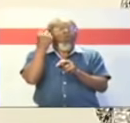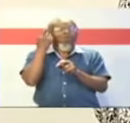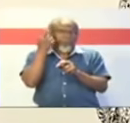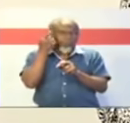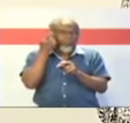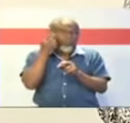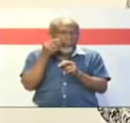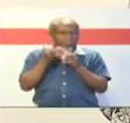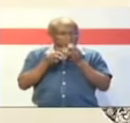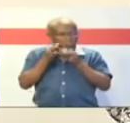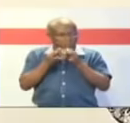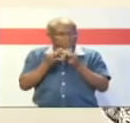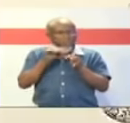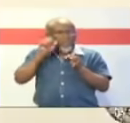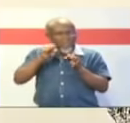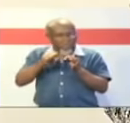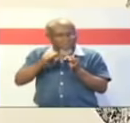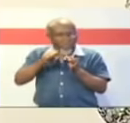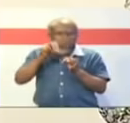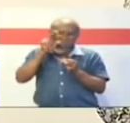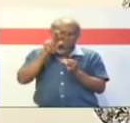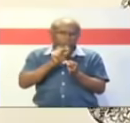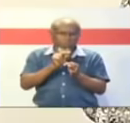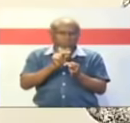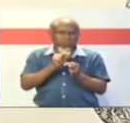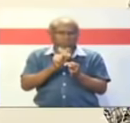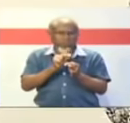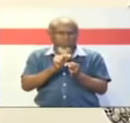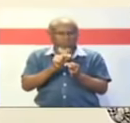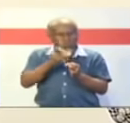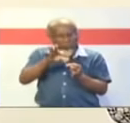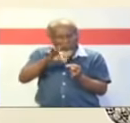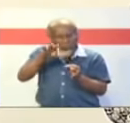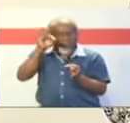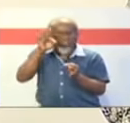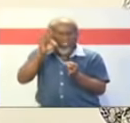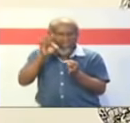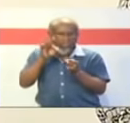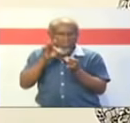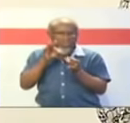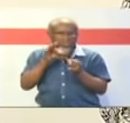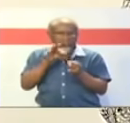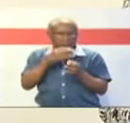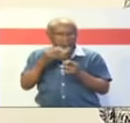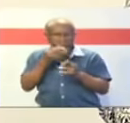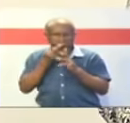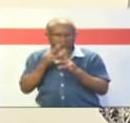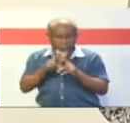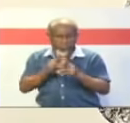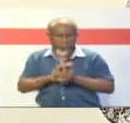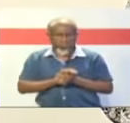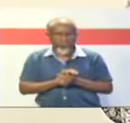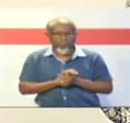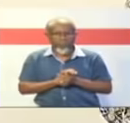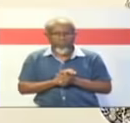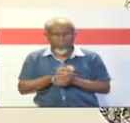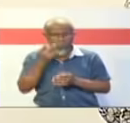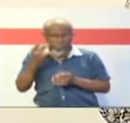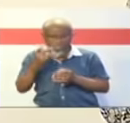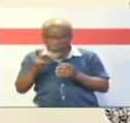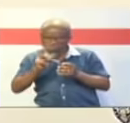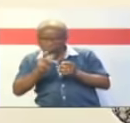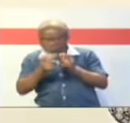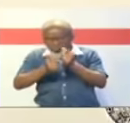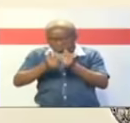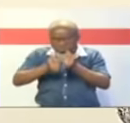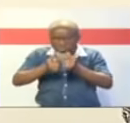to get enough pieces of that puzzle to build enough of a picture to work out which lineage the virus belongs to.